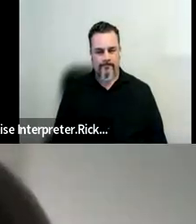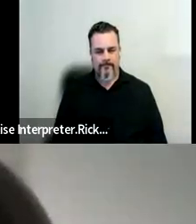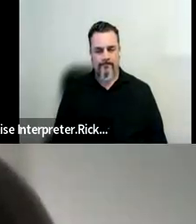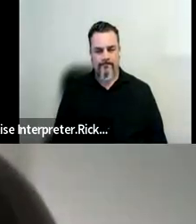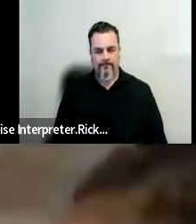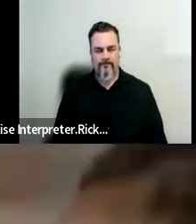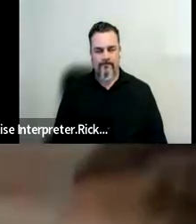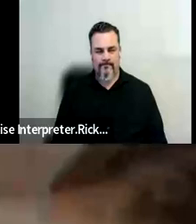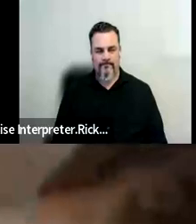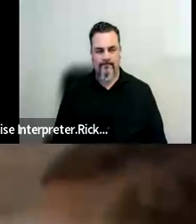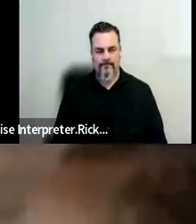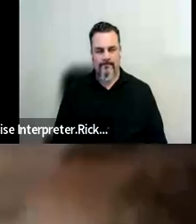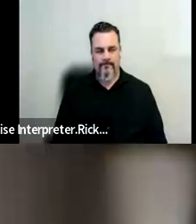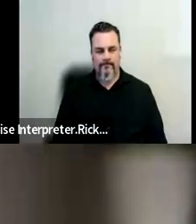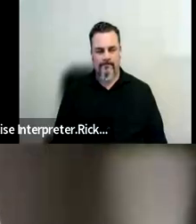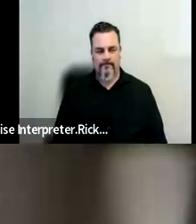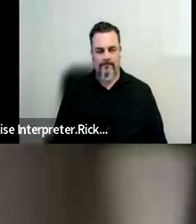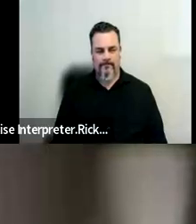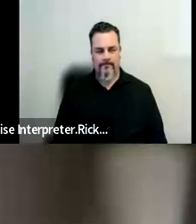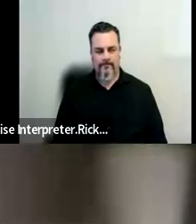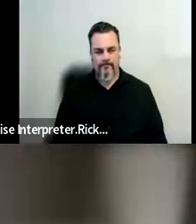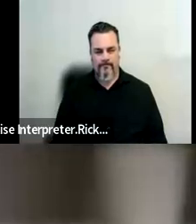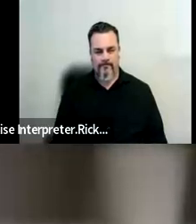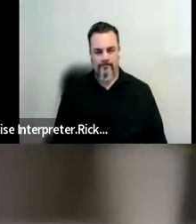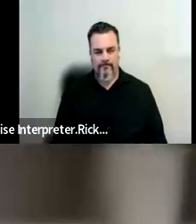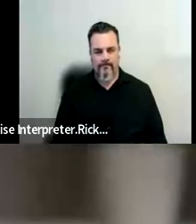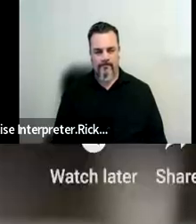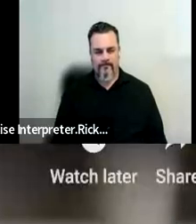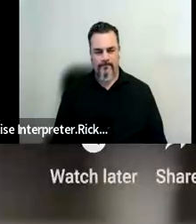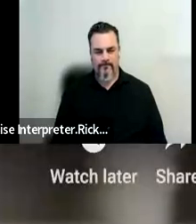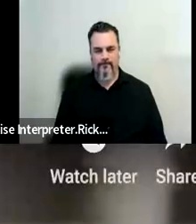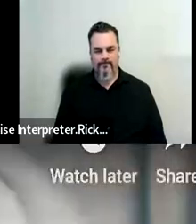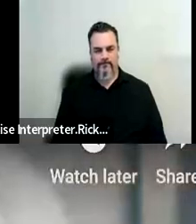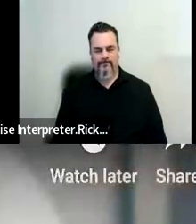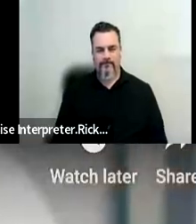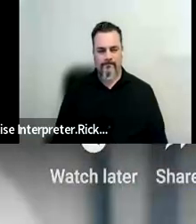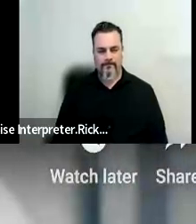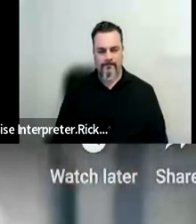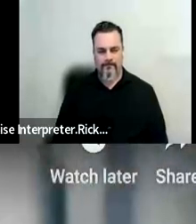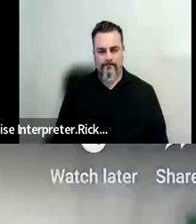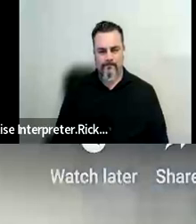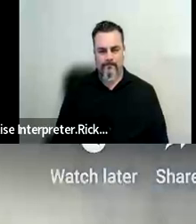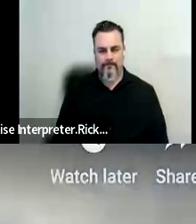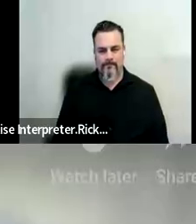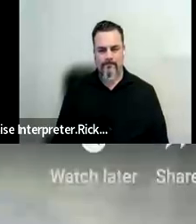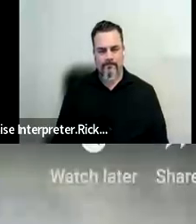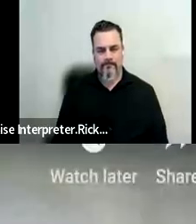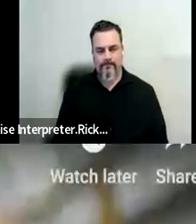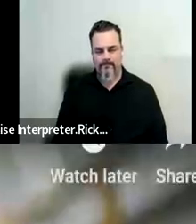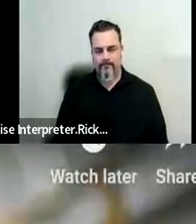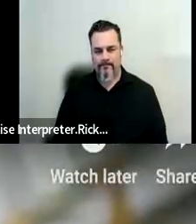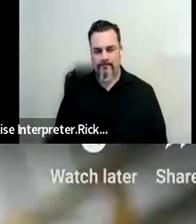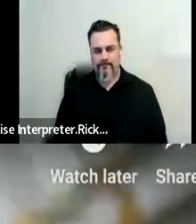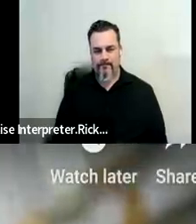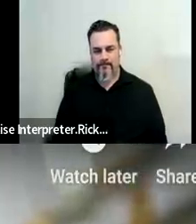lupus? or depression, Or black male COVID-19 long hauler? or white lesbian wheelchair user?